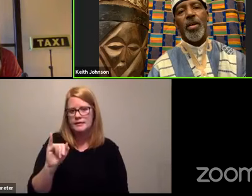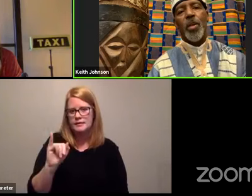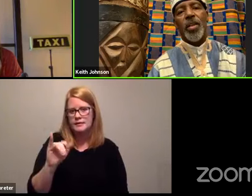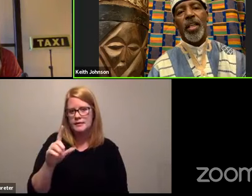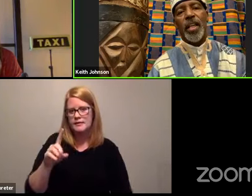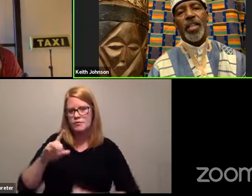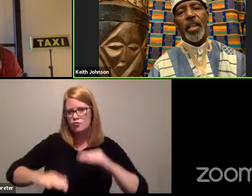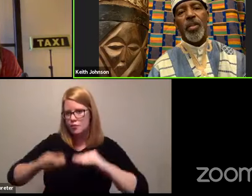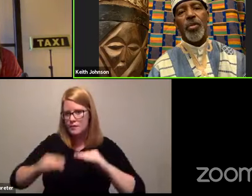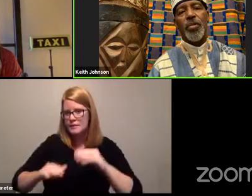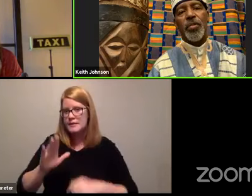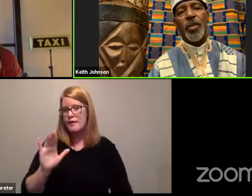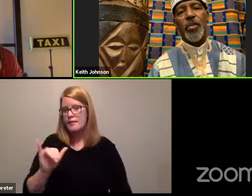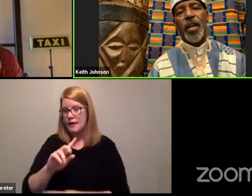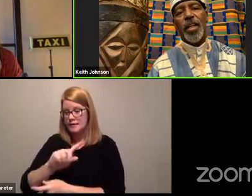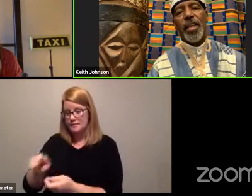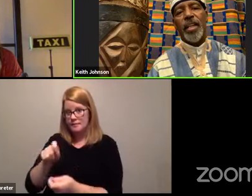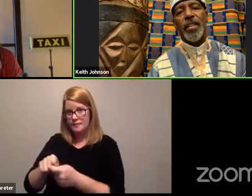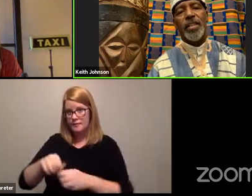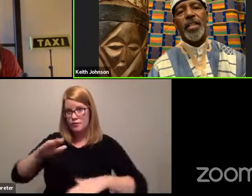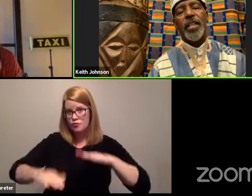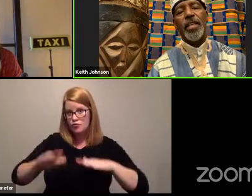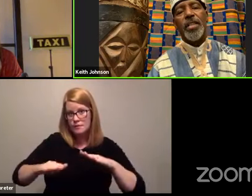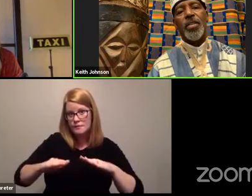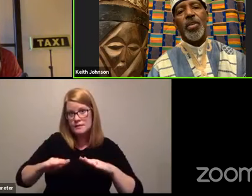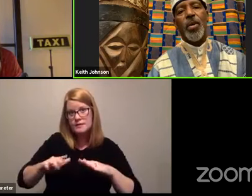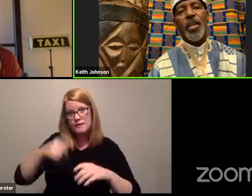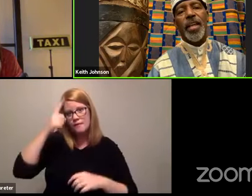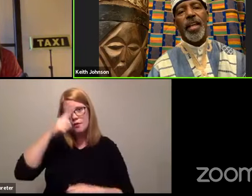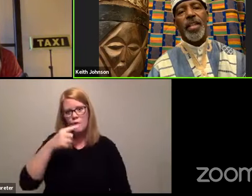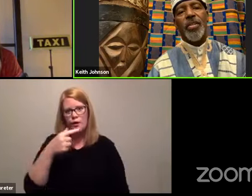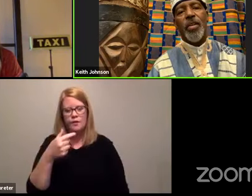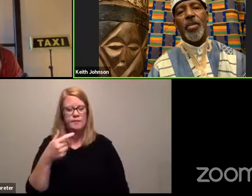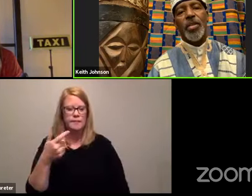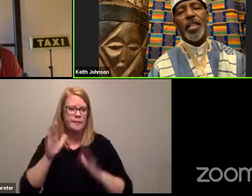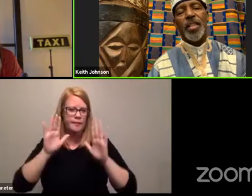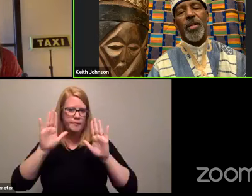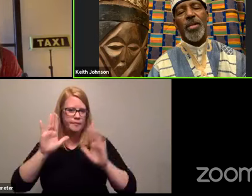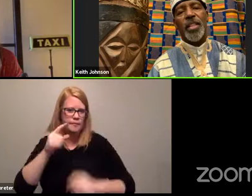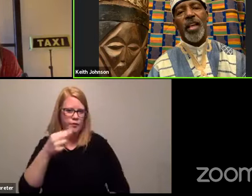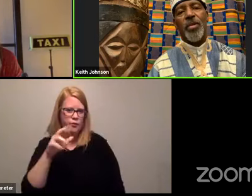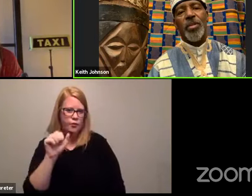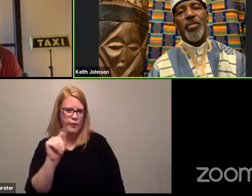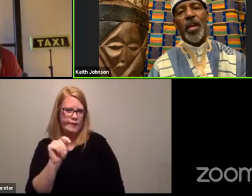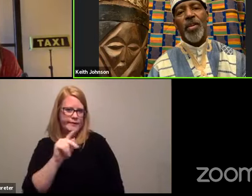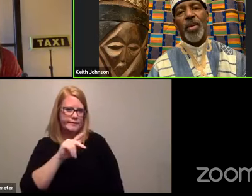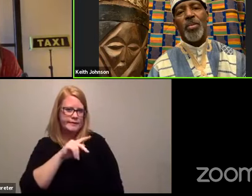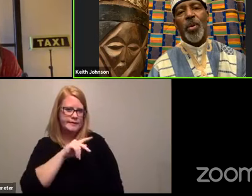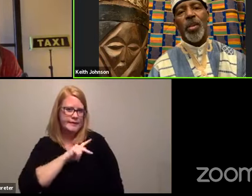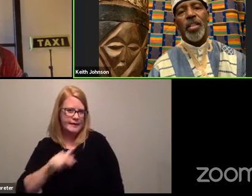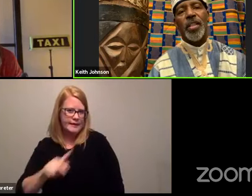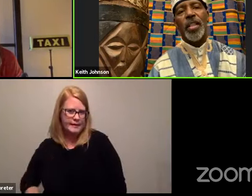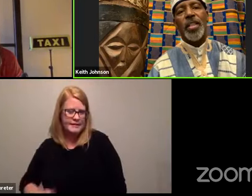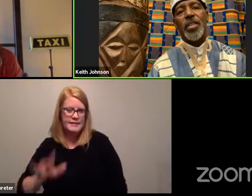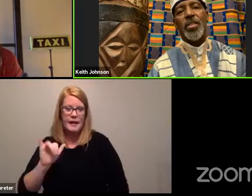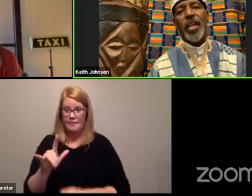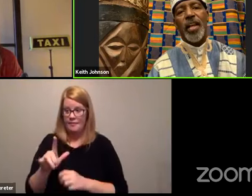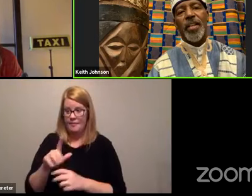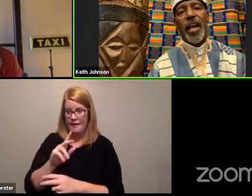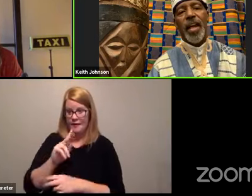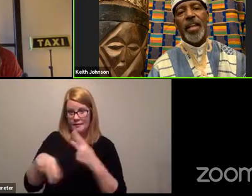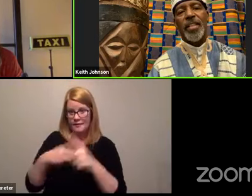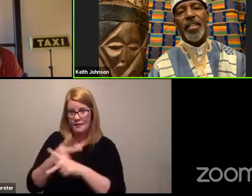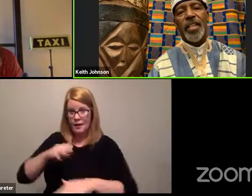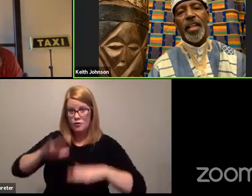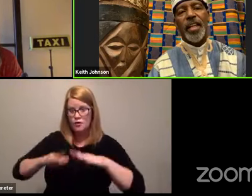the ceremony that they use for the great kings. So the kete drums is something that was very important to